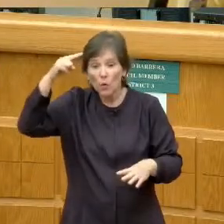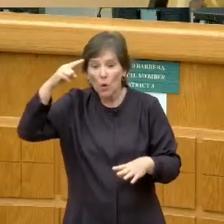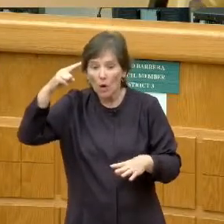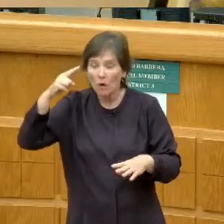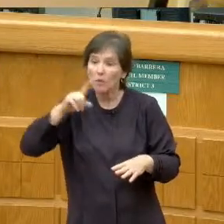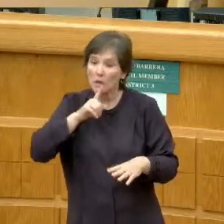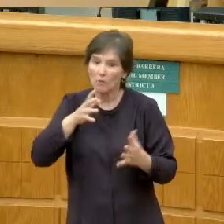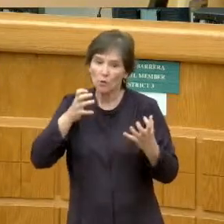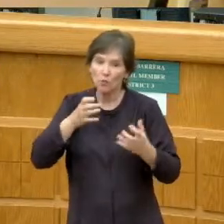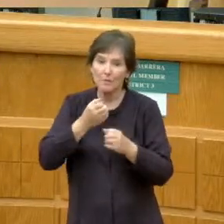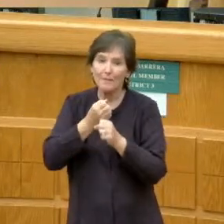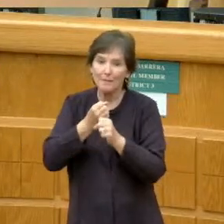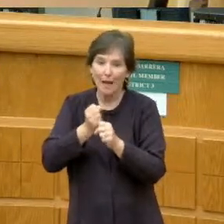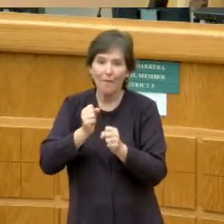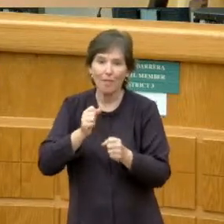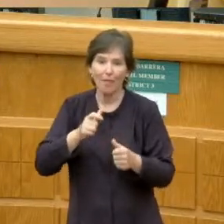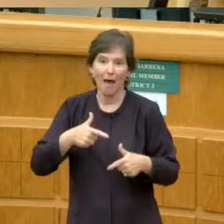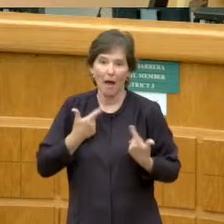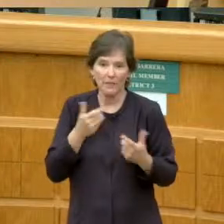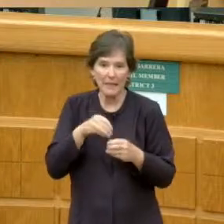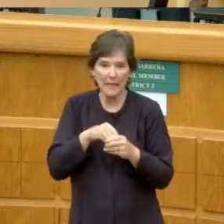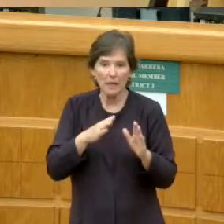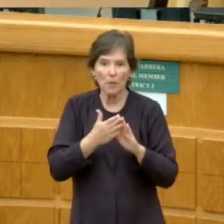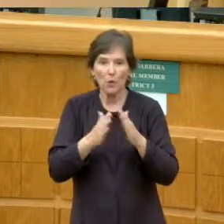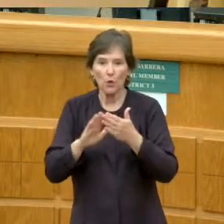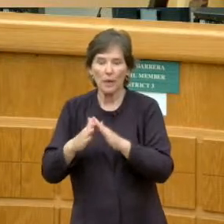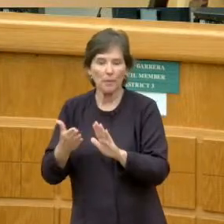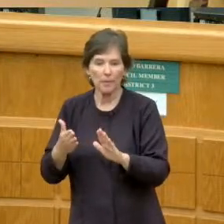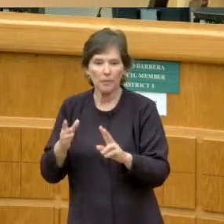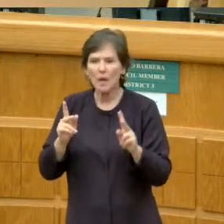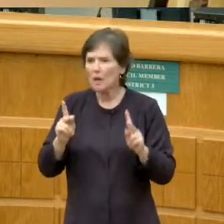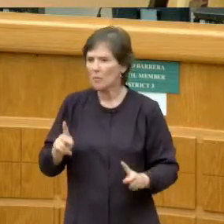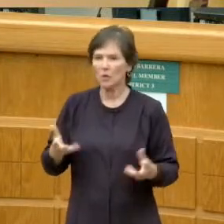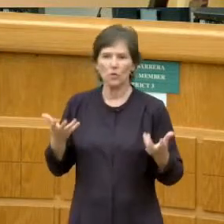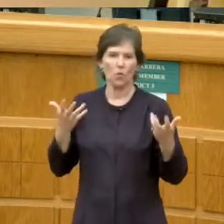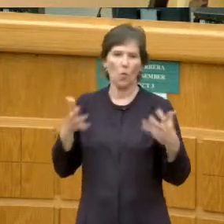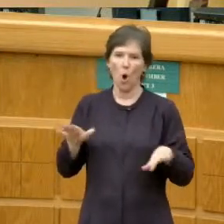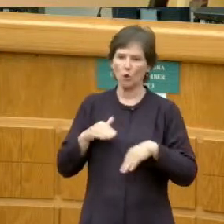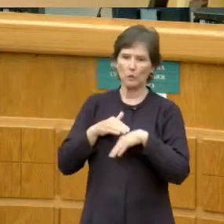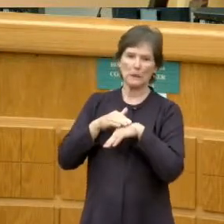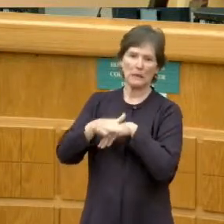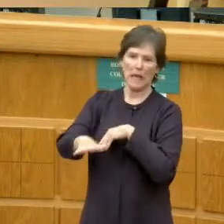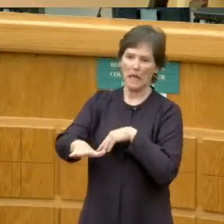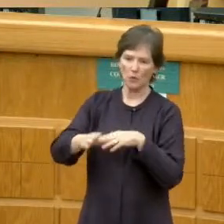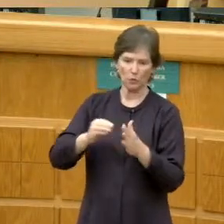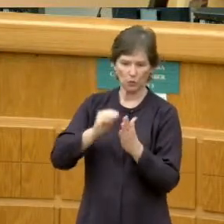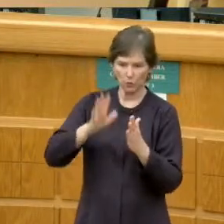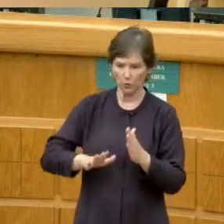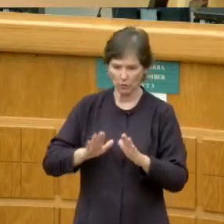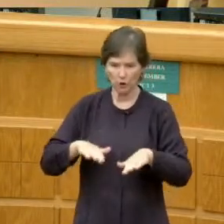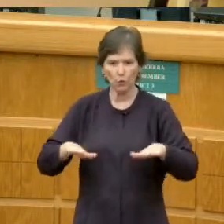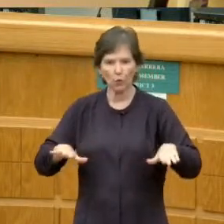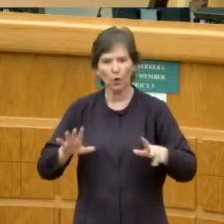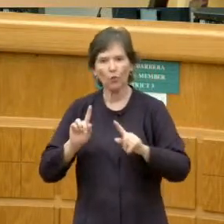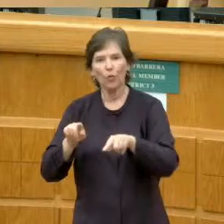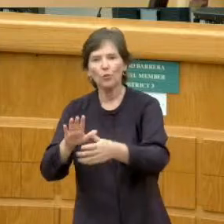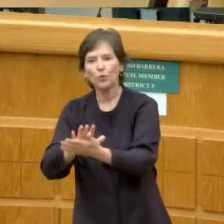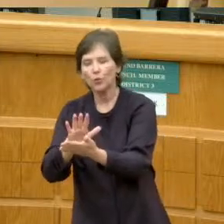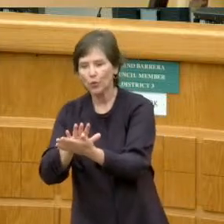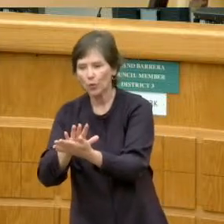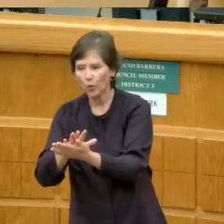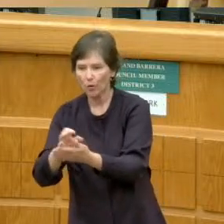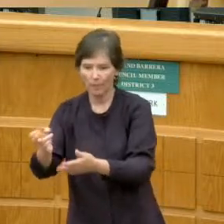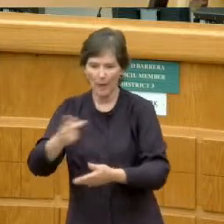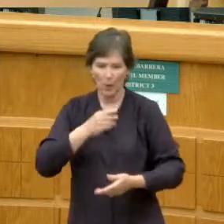community. No one wants to send their student to school and they end up coming back home and getting somebody